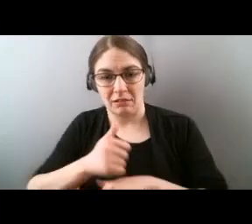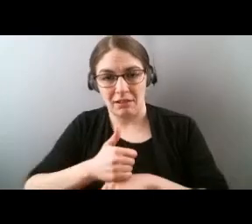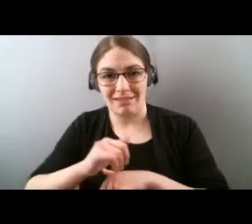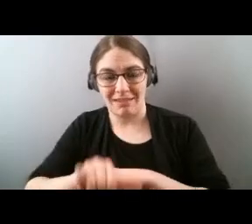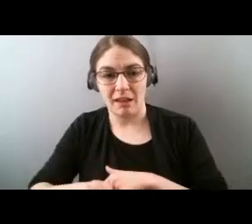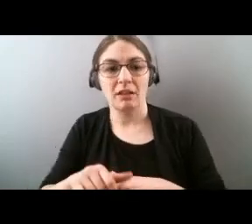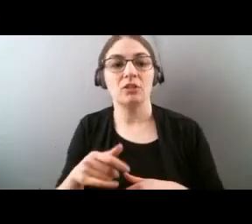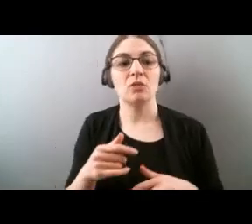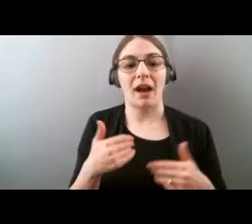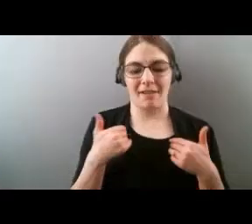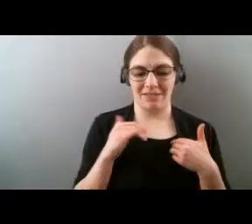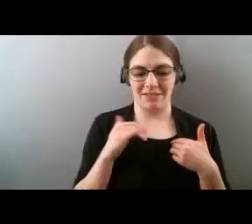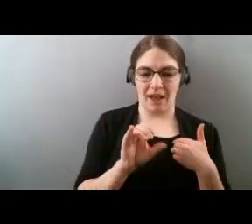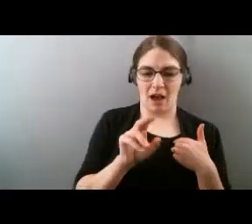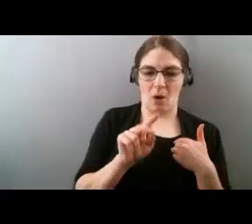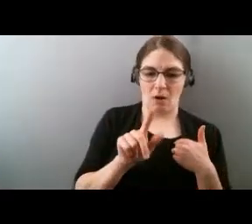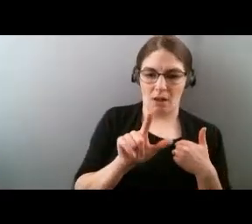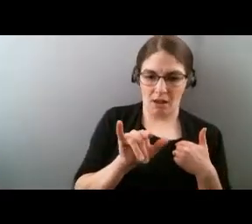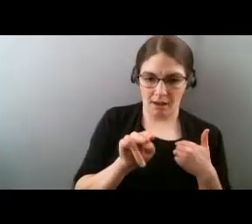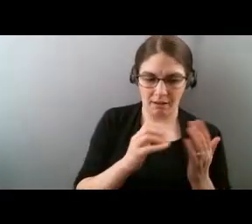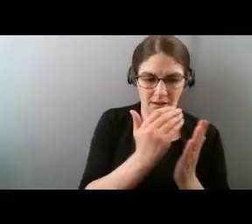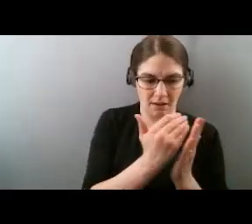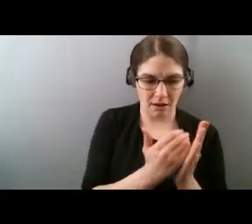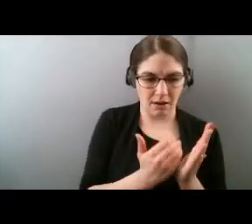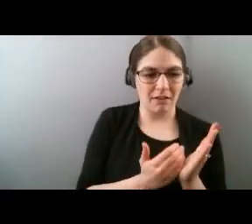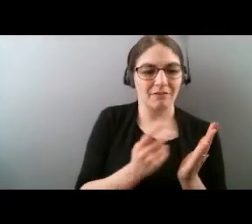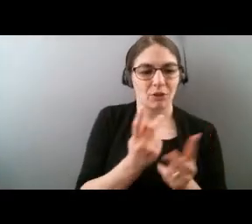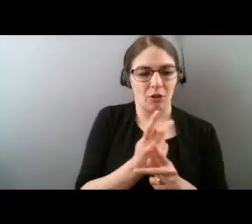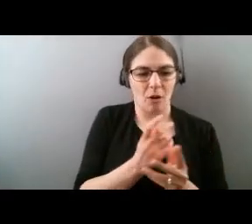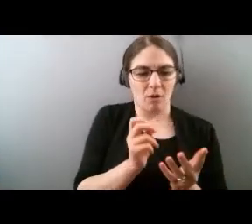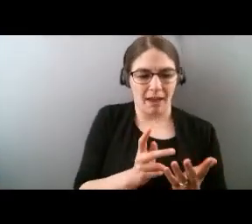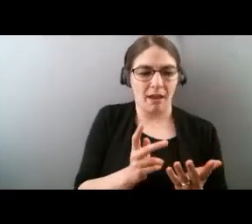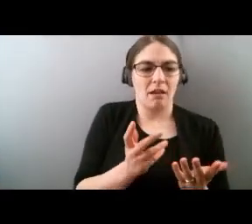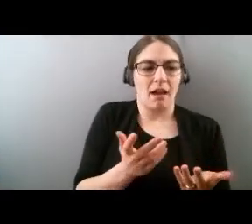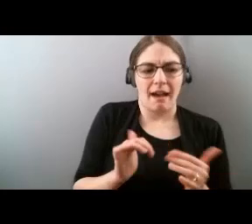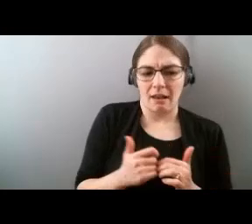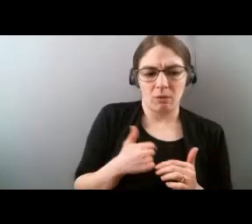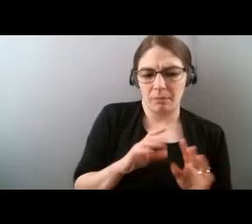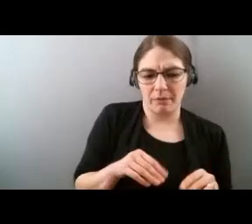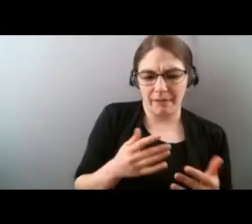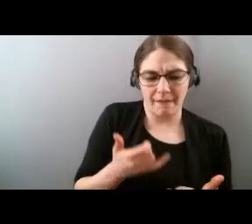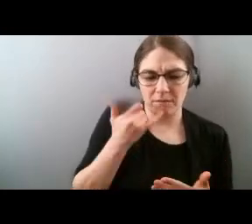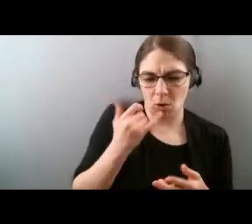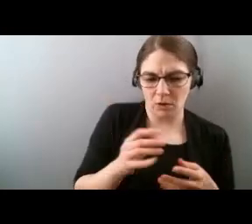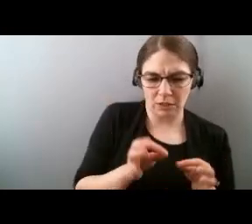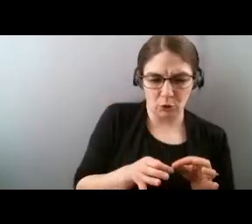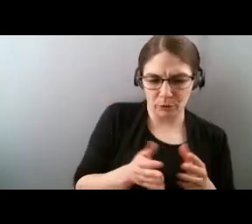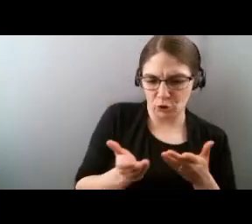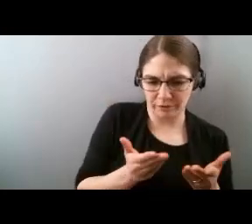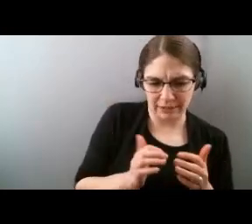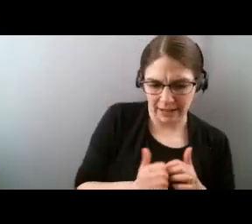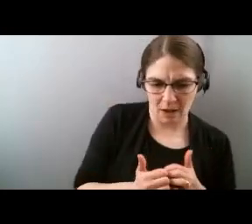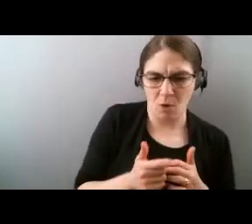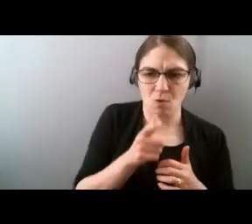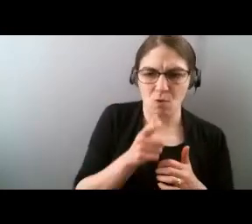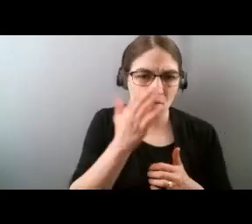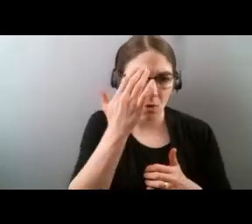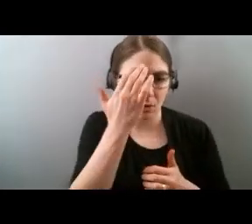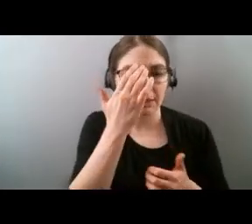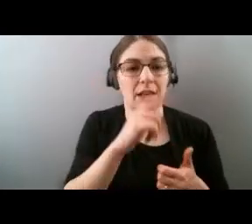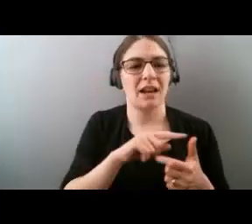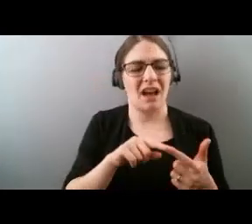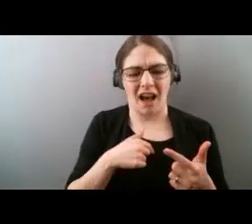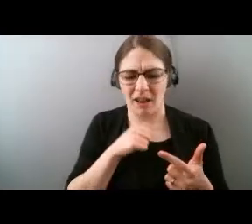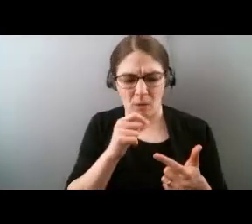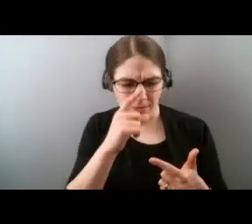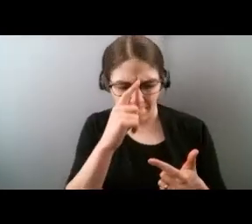okay, how do we provide phone interpreting services? Who is aware? And then realizing, wait a second, I don't think we're doing this. Okay,